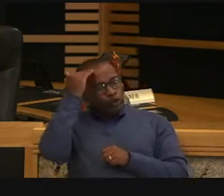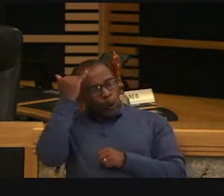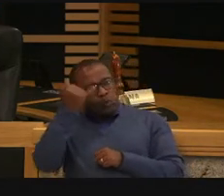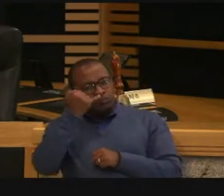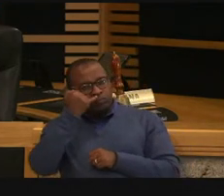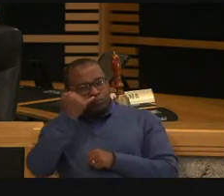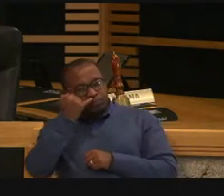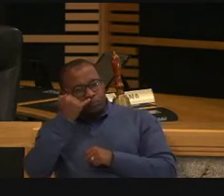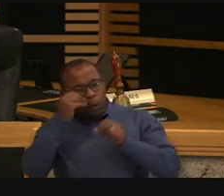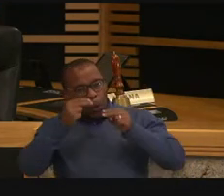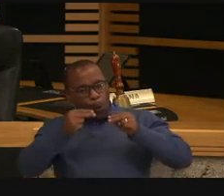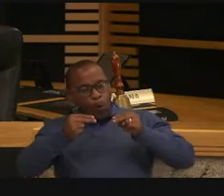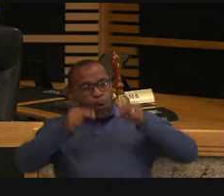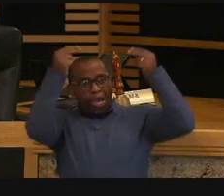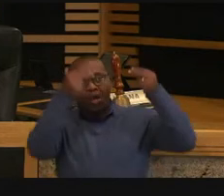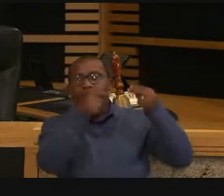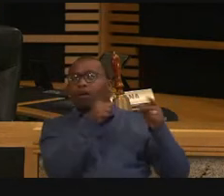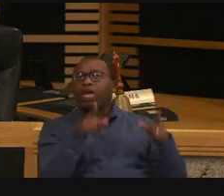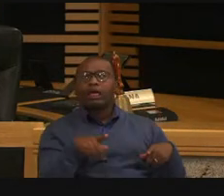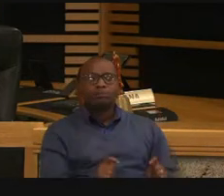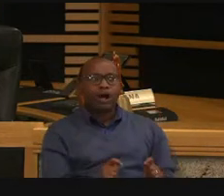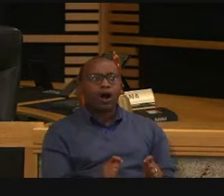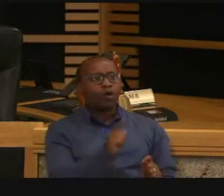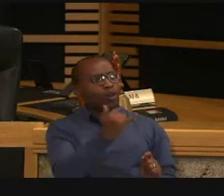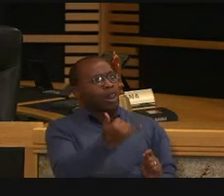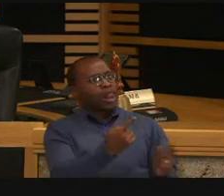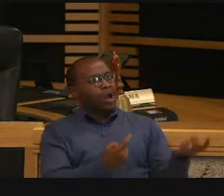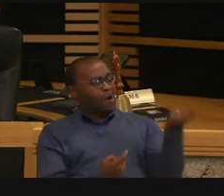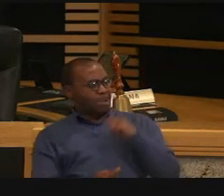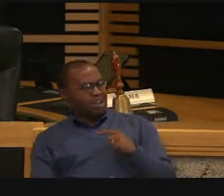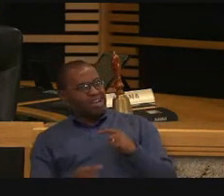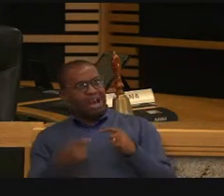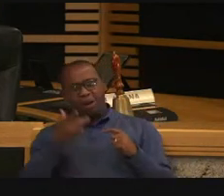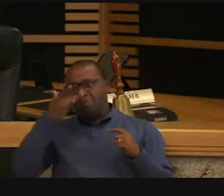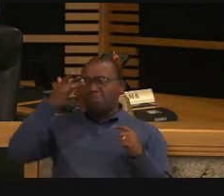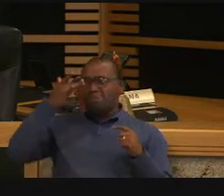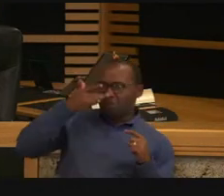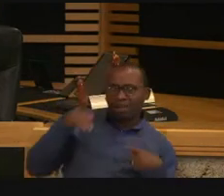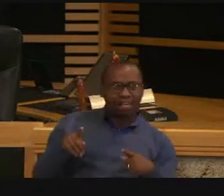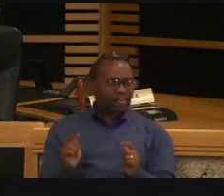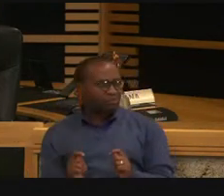rise. Abantu bethu baphetheke kakubi. Uwawondering ukuba